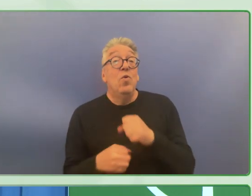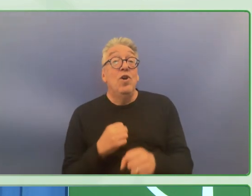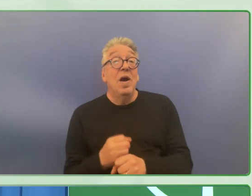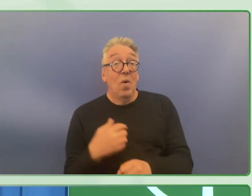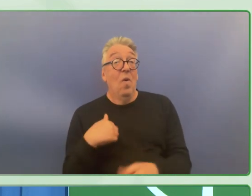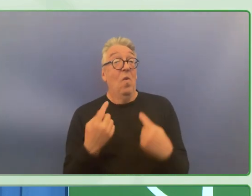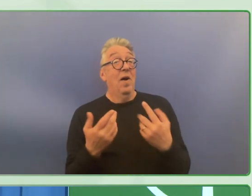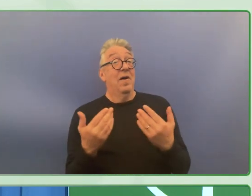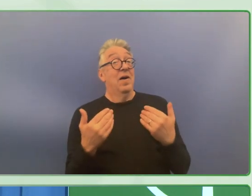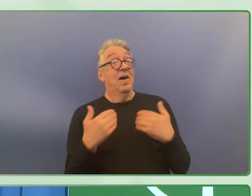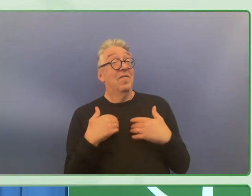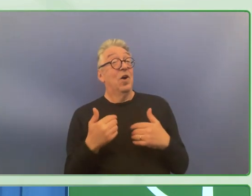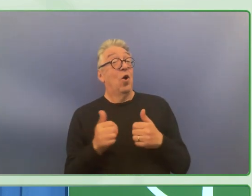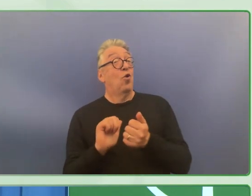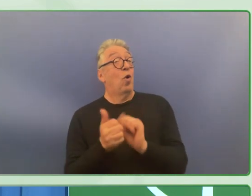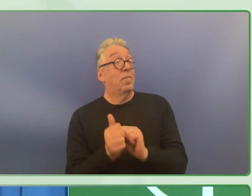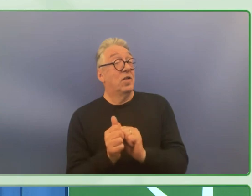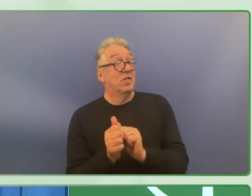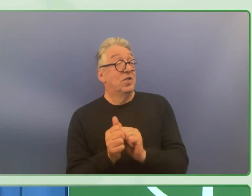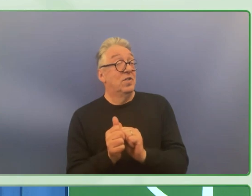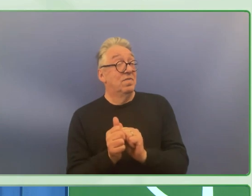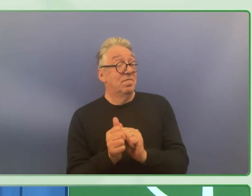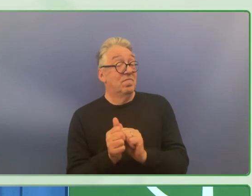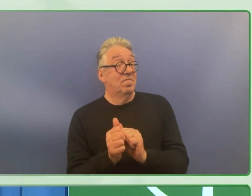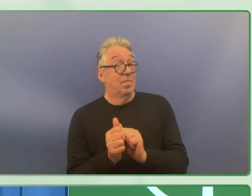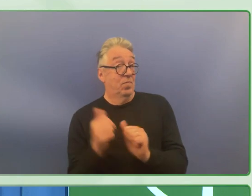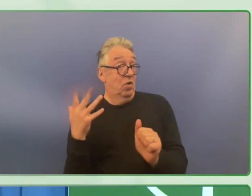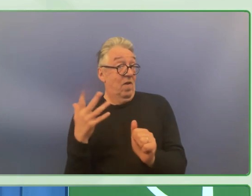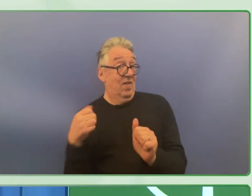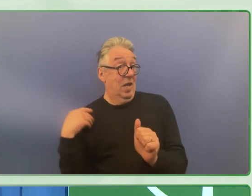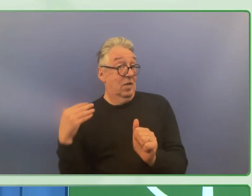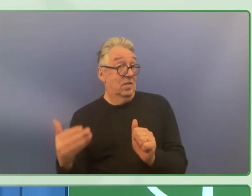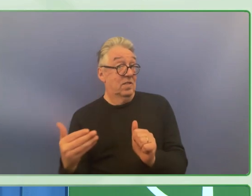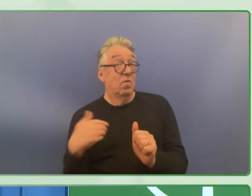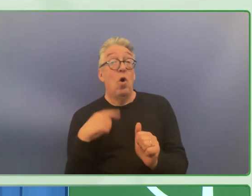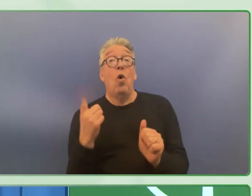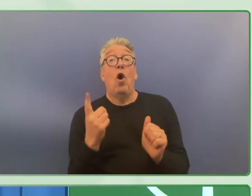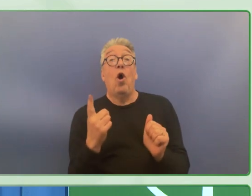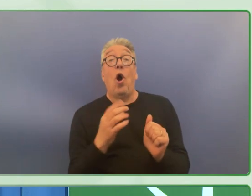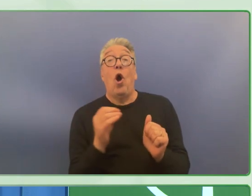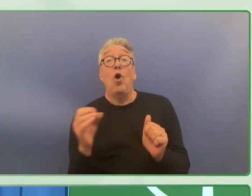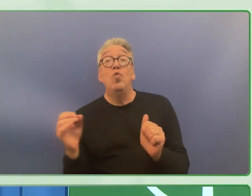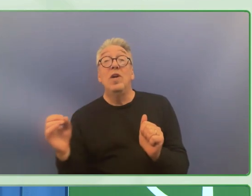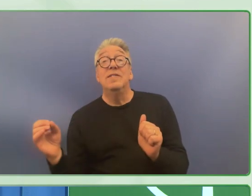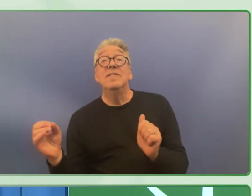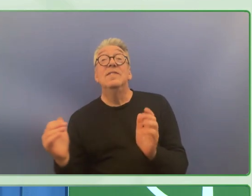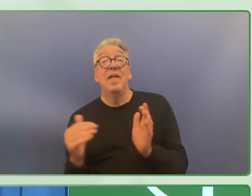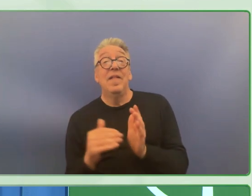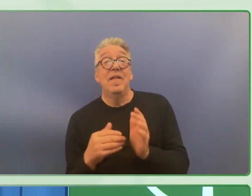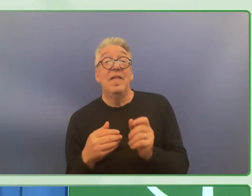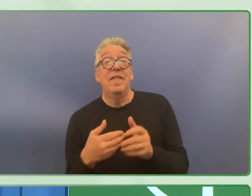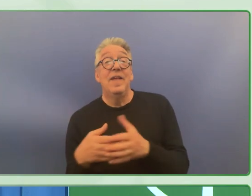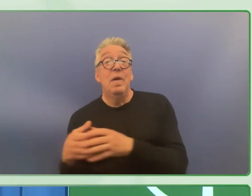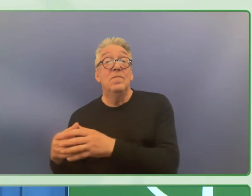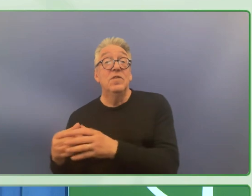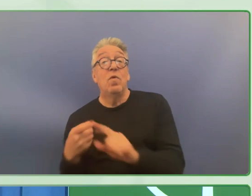disabilities. Over 5 years, we had hundreds of teams from 30 countries participate. We